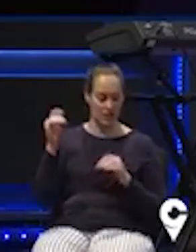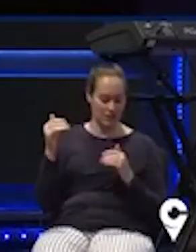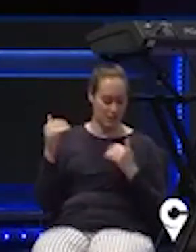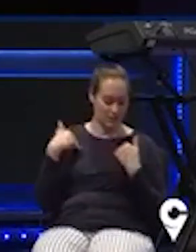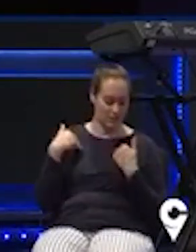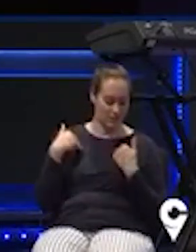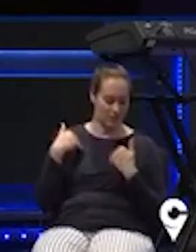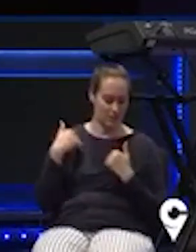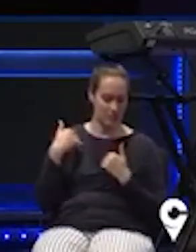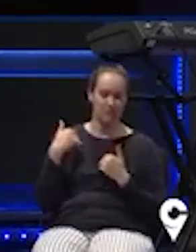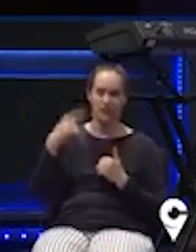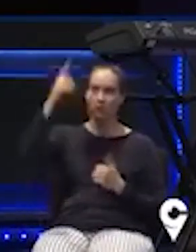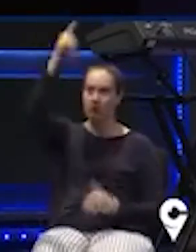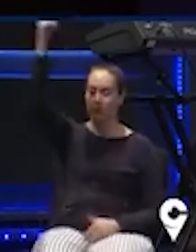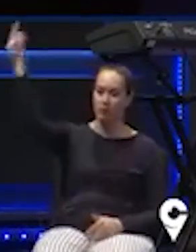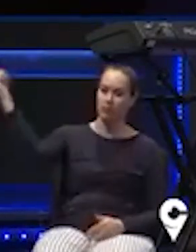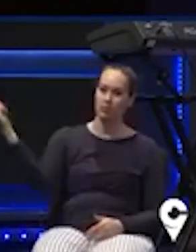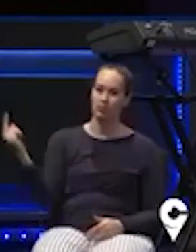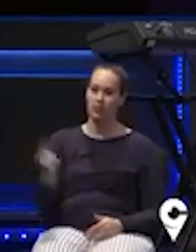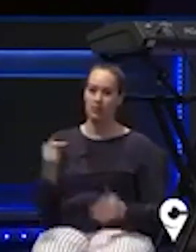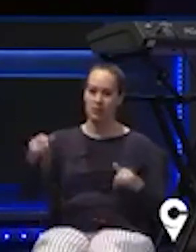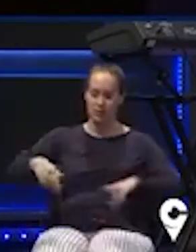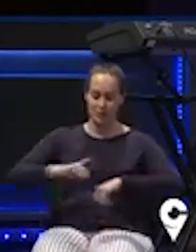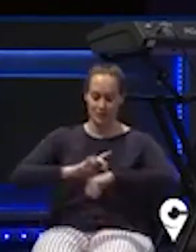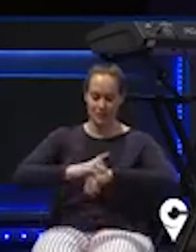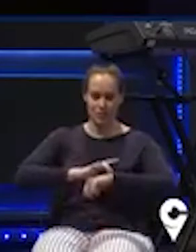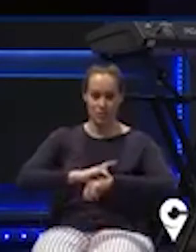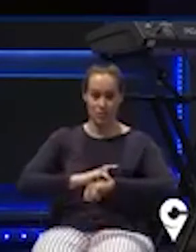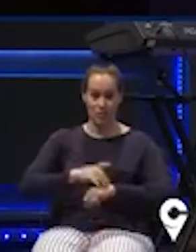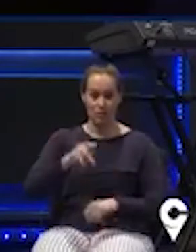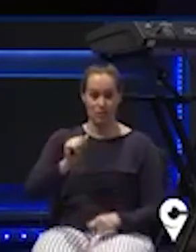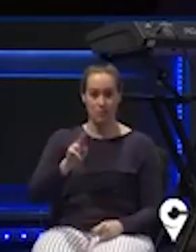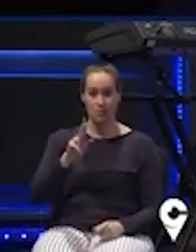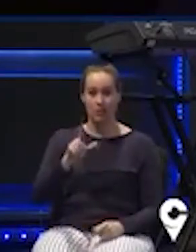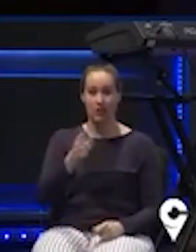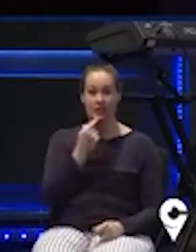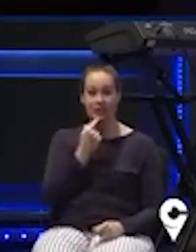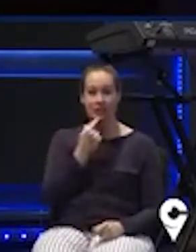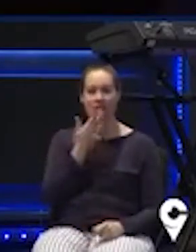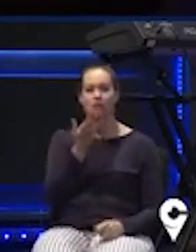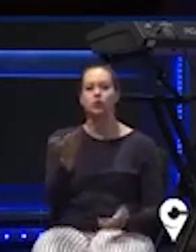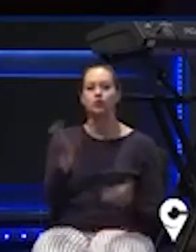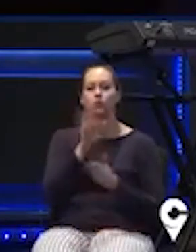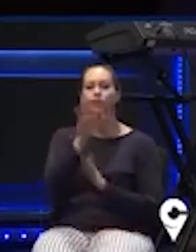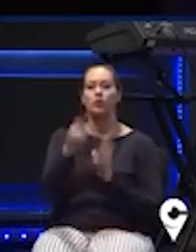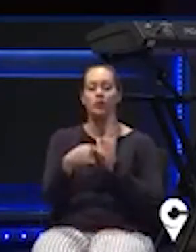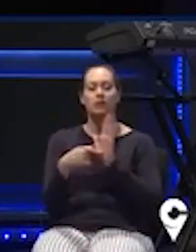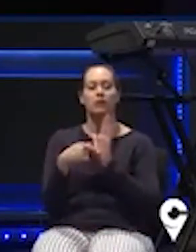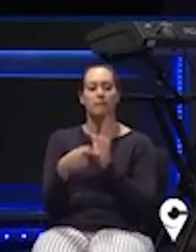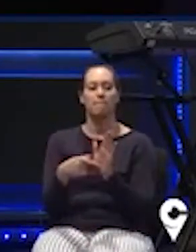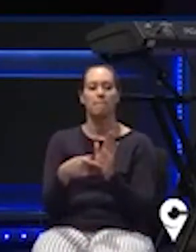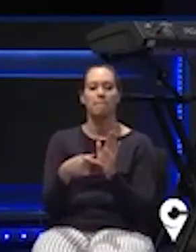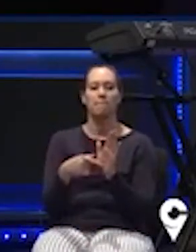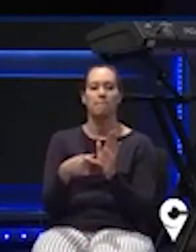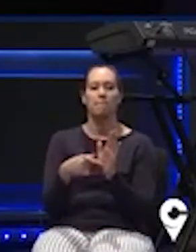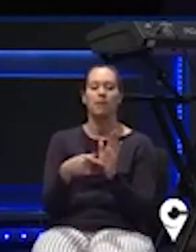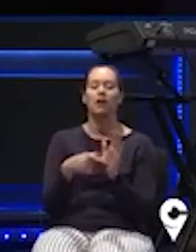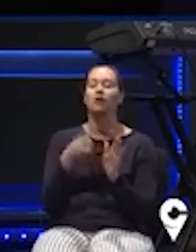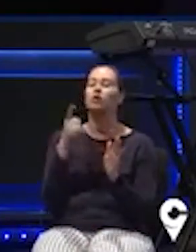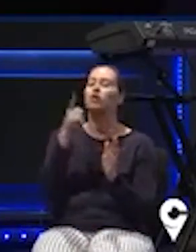and came down to this earth. And Paul says, here's your example. Think like this guy. Be a servant the way he